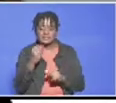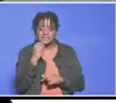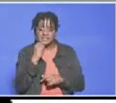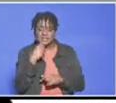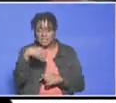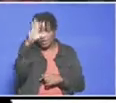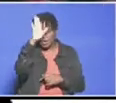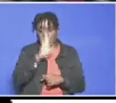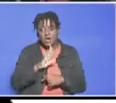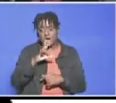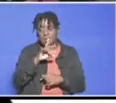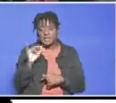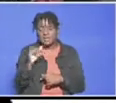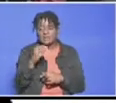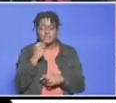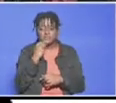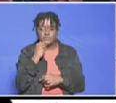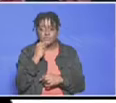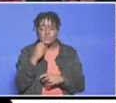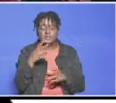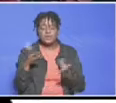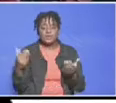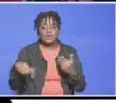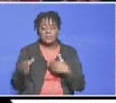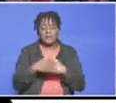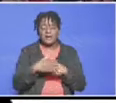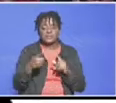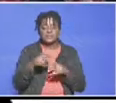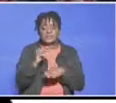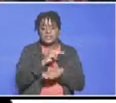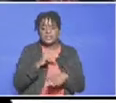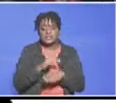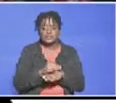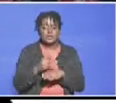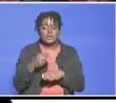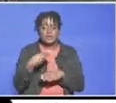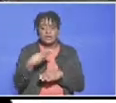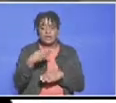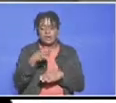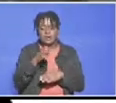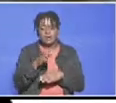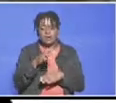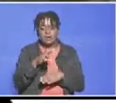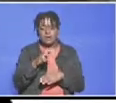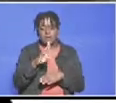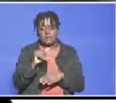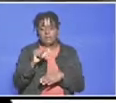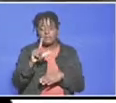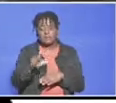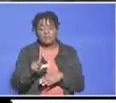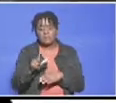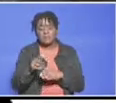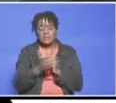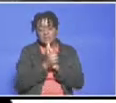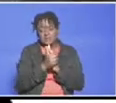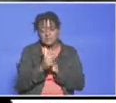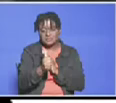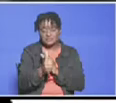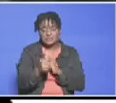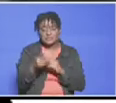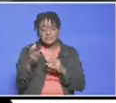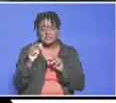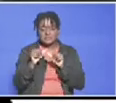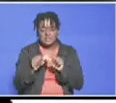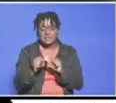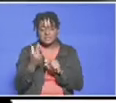back to nature. Herbalist Donna Flowers spends a few hours out of the day in her kitchen creating a mixture of natural juices and snacks for